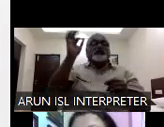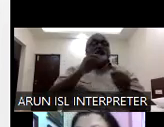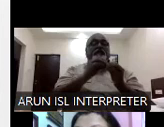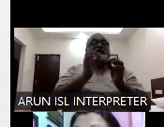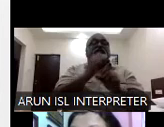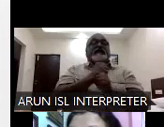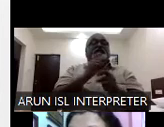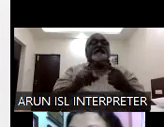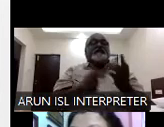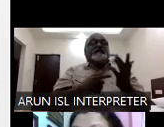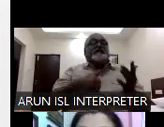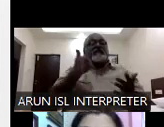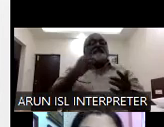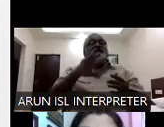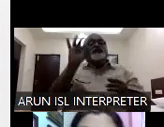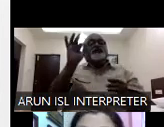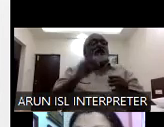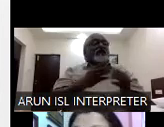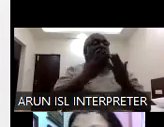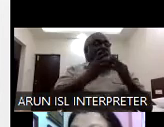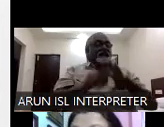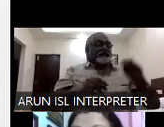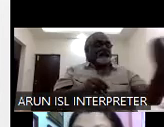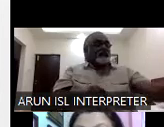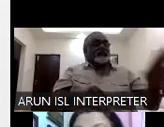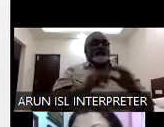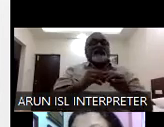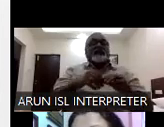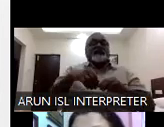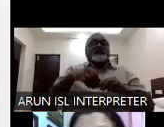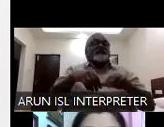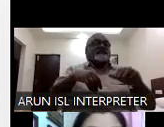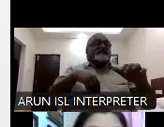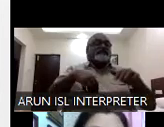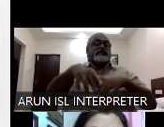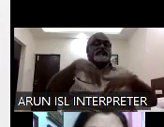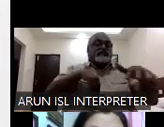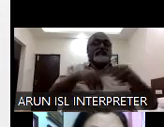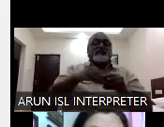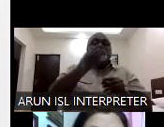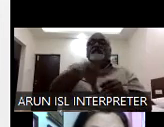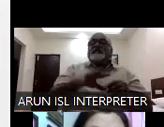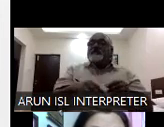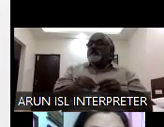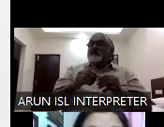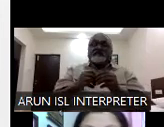education, allocate the budget for health, educate the budget for NRLM and other kind of programs. And